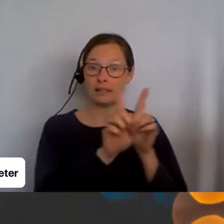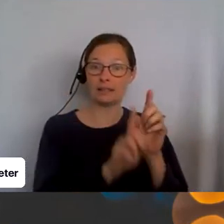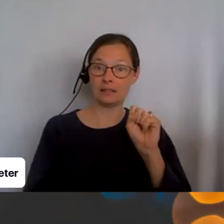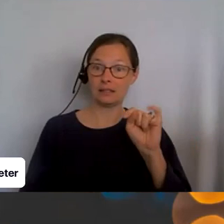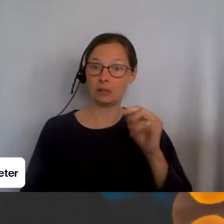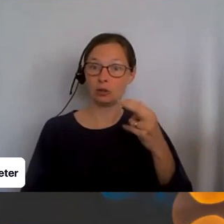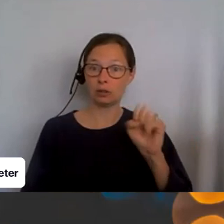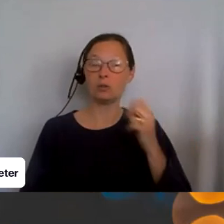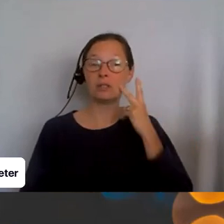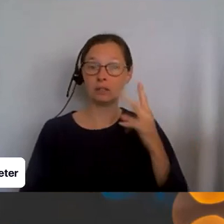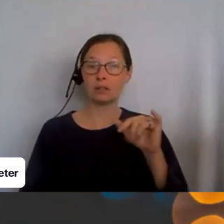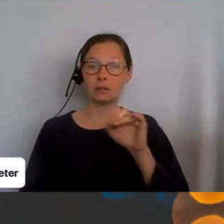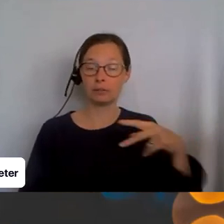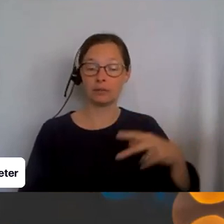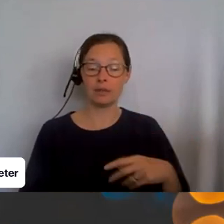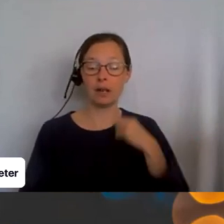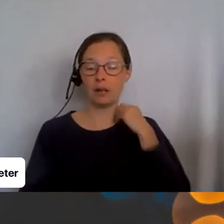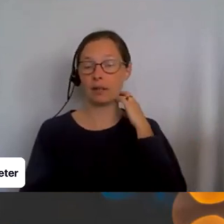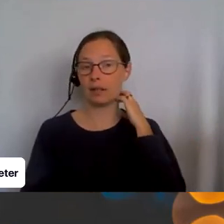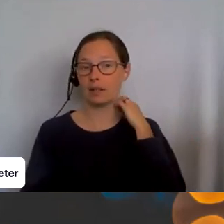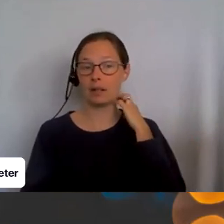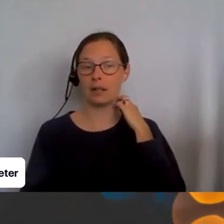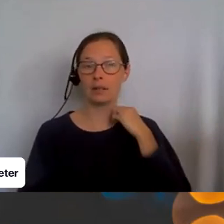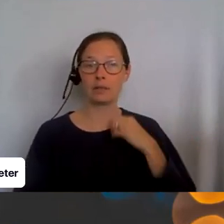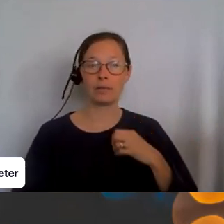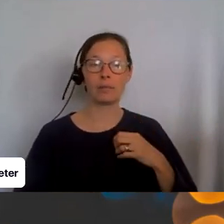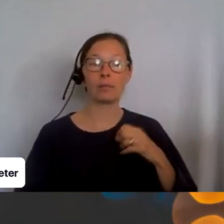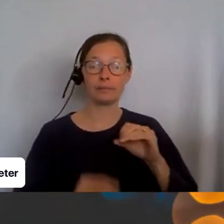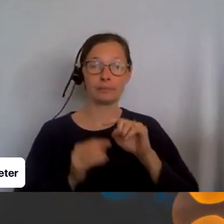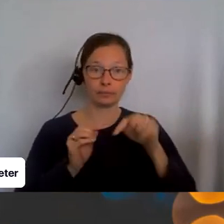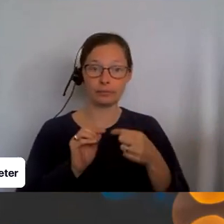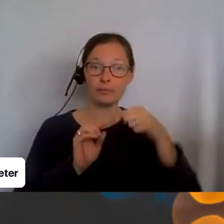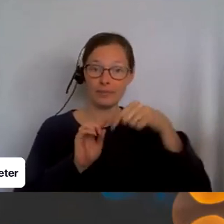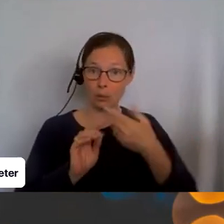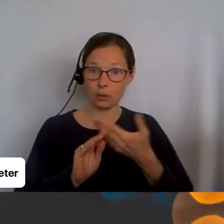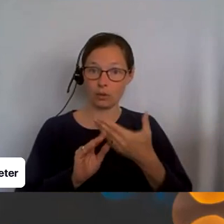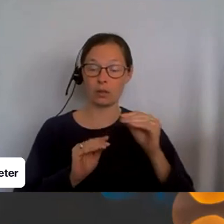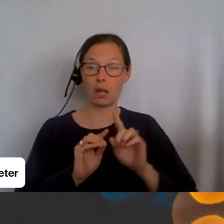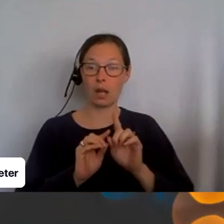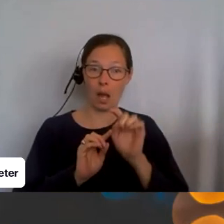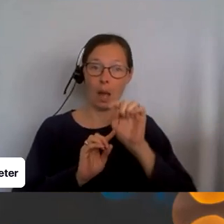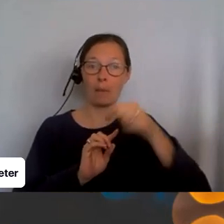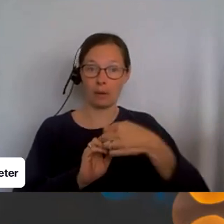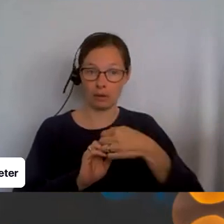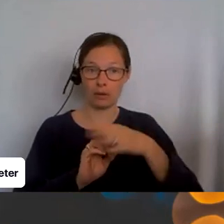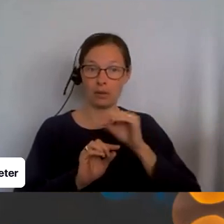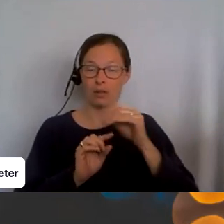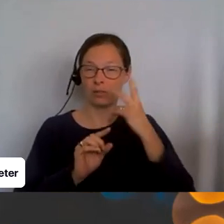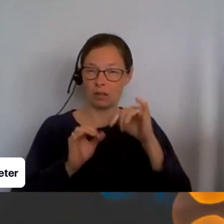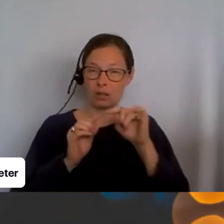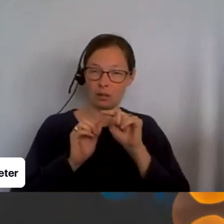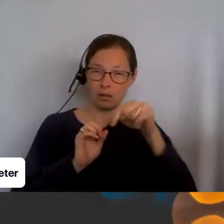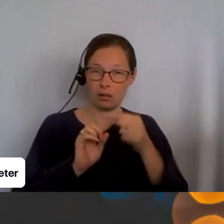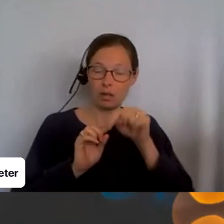loop goes around and then down here and then up and around and down here. I